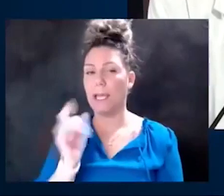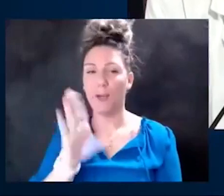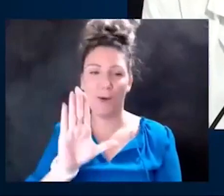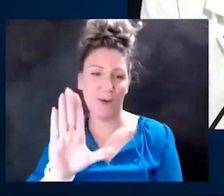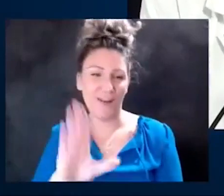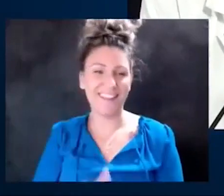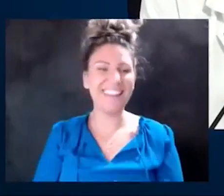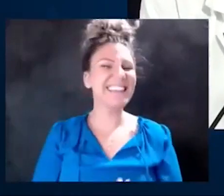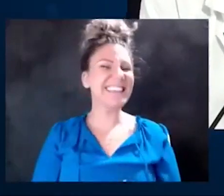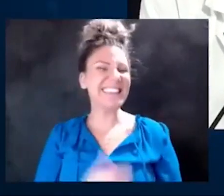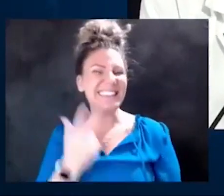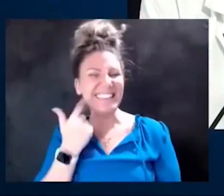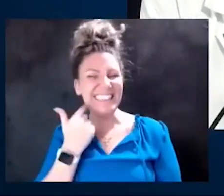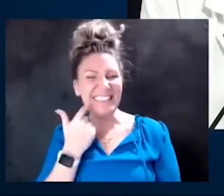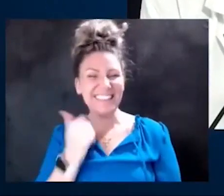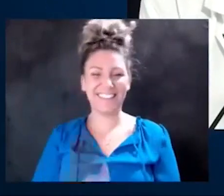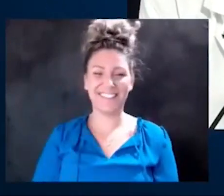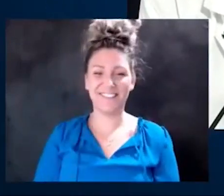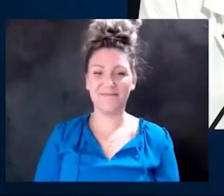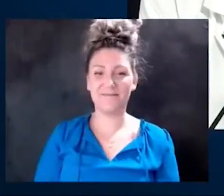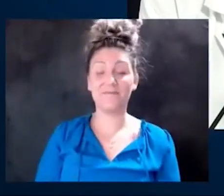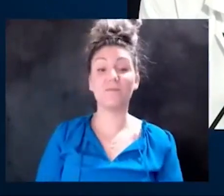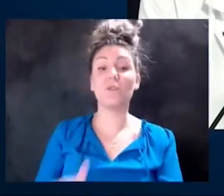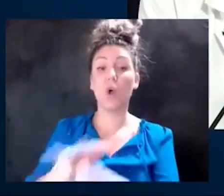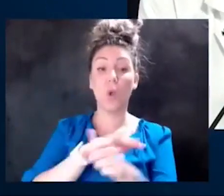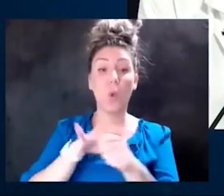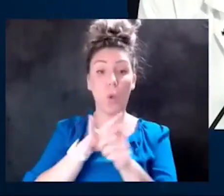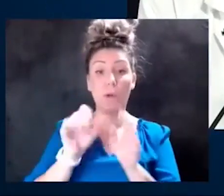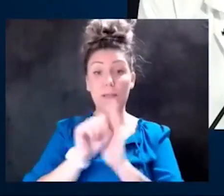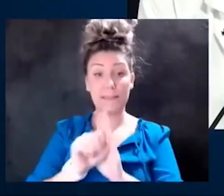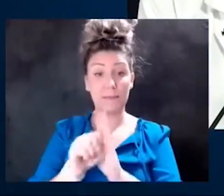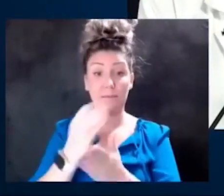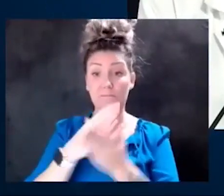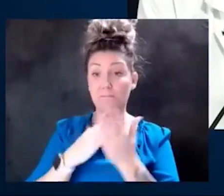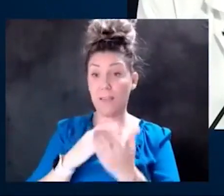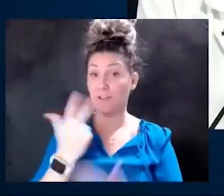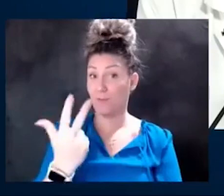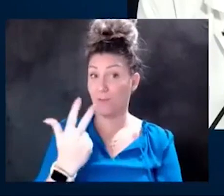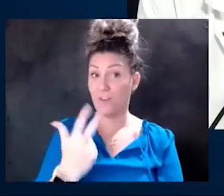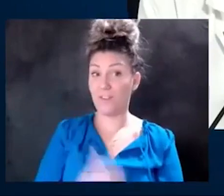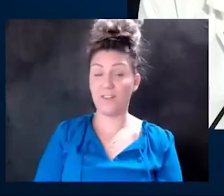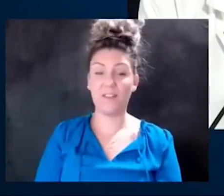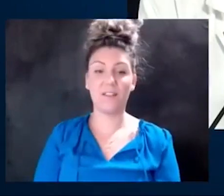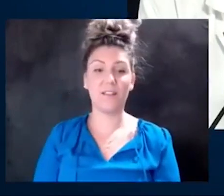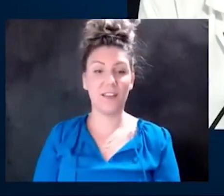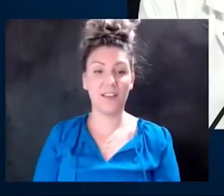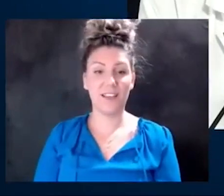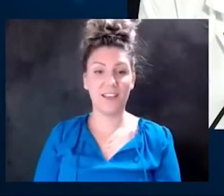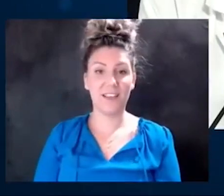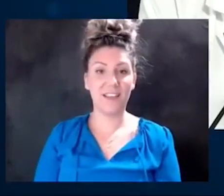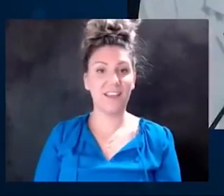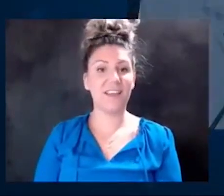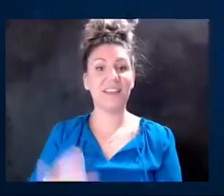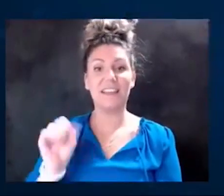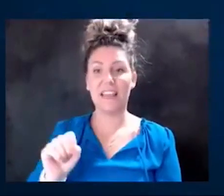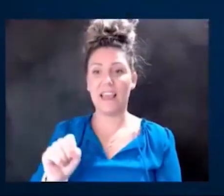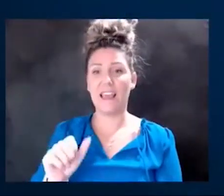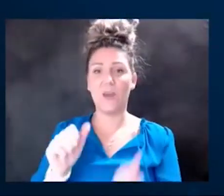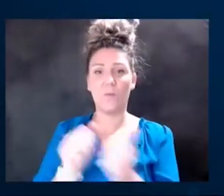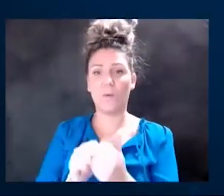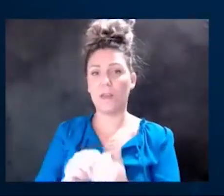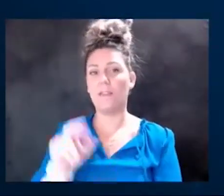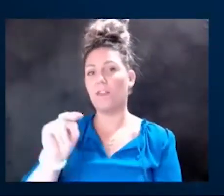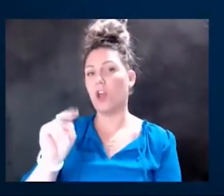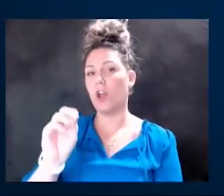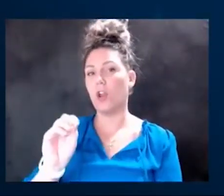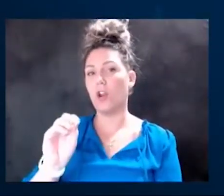good. Okay, local symptoms, phase 3. This is with her Novavax. Yes. Yeah, with the Novavax. Talk to us about that. This is kind